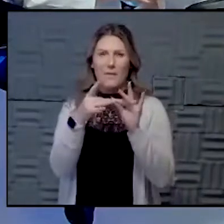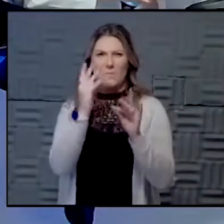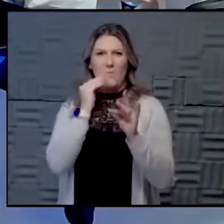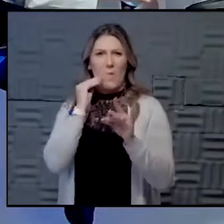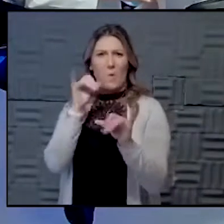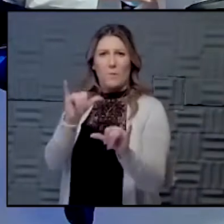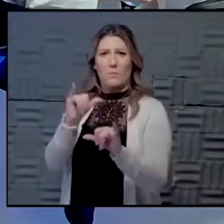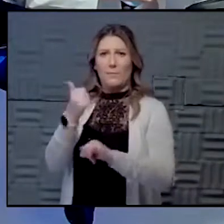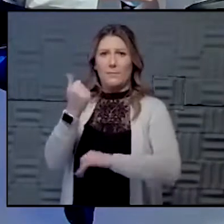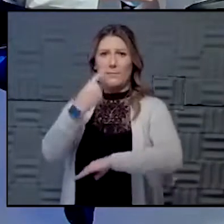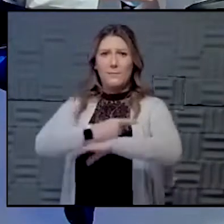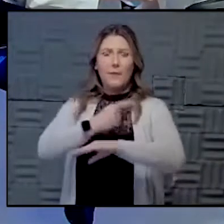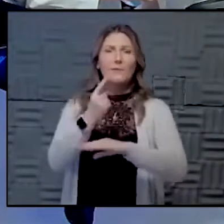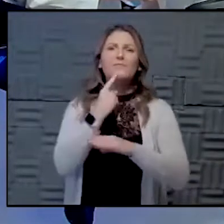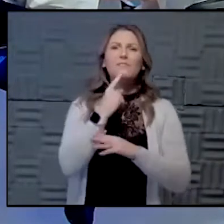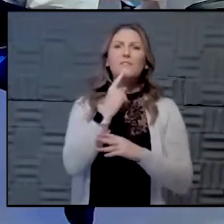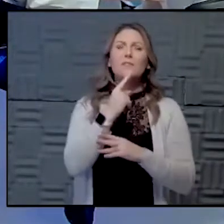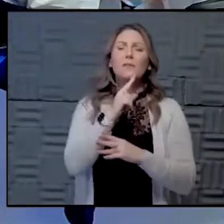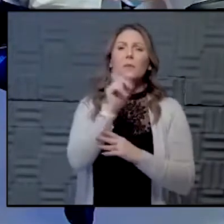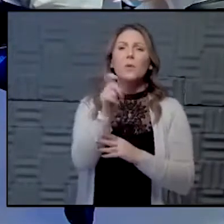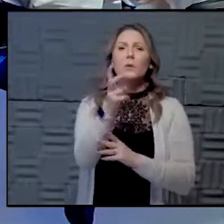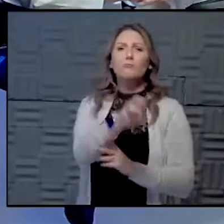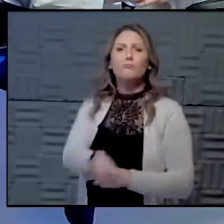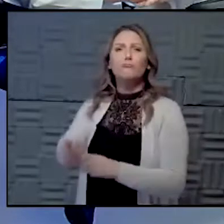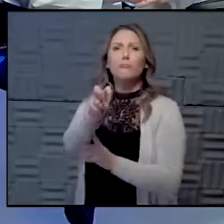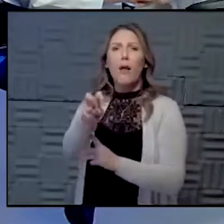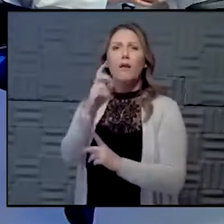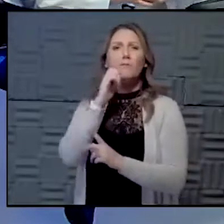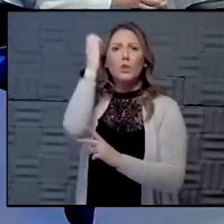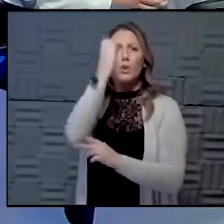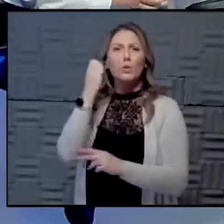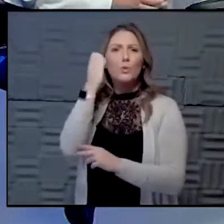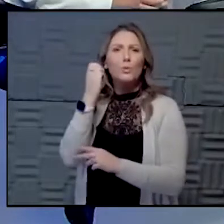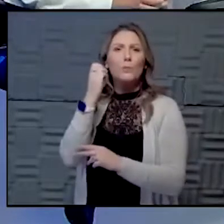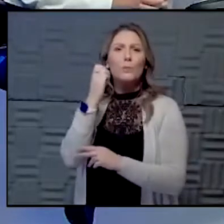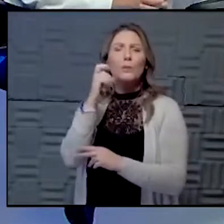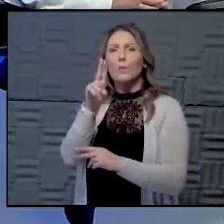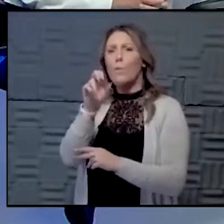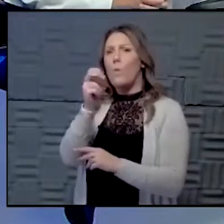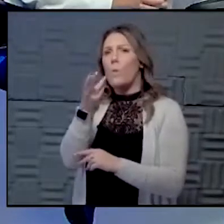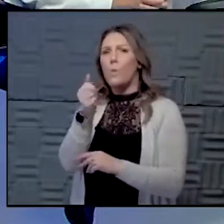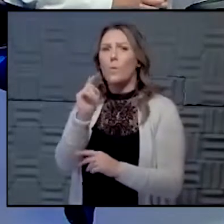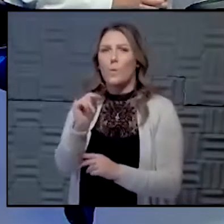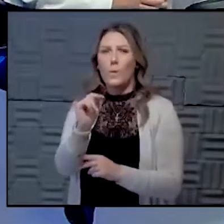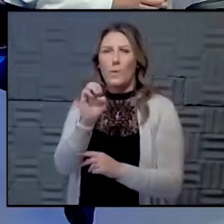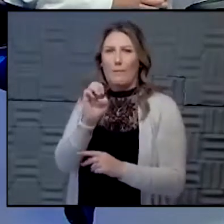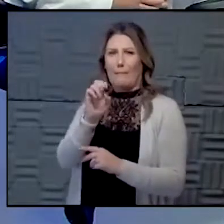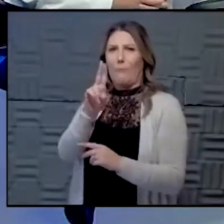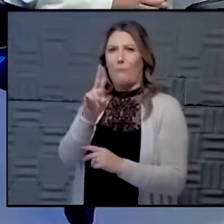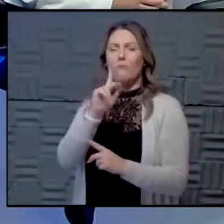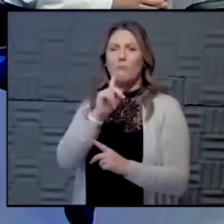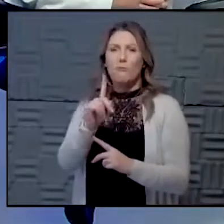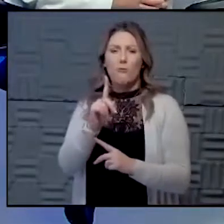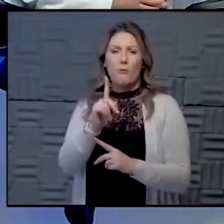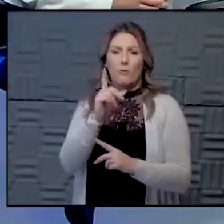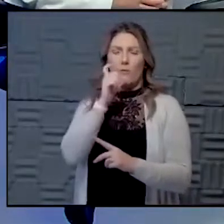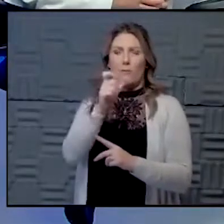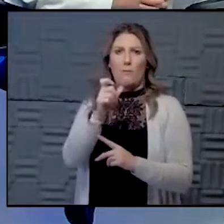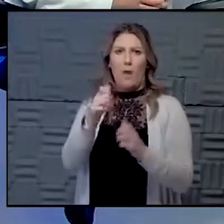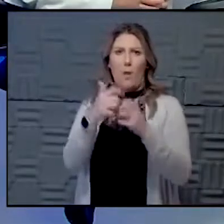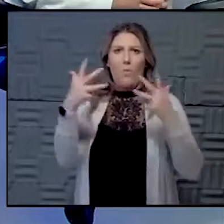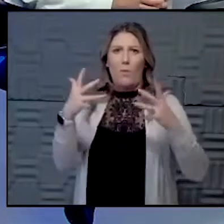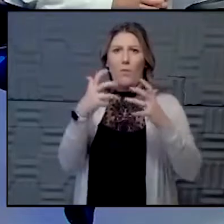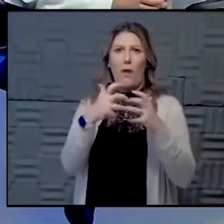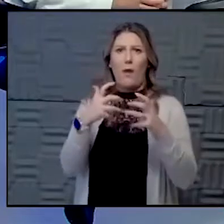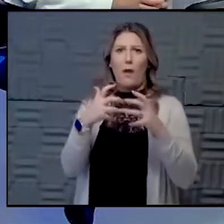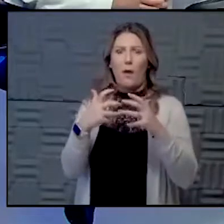about travel. The European Union is starting to allow vaccinated travelers around without quarantine. And I'm